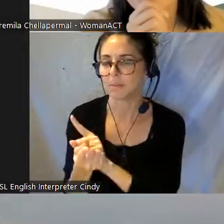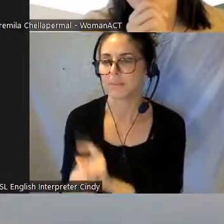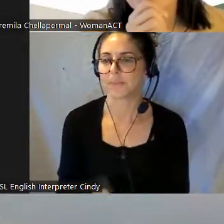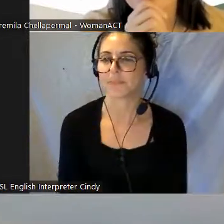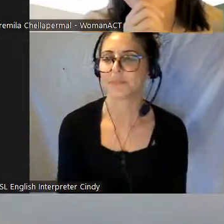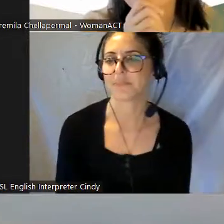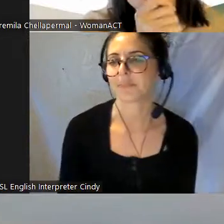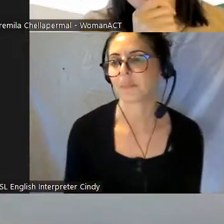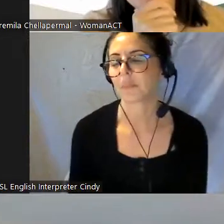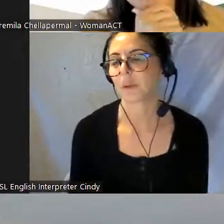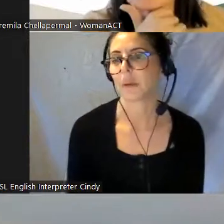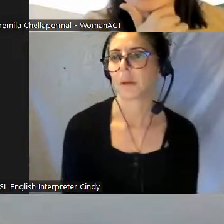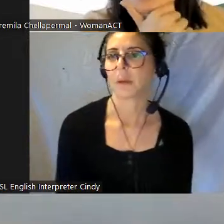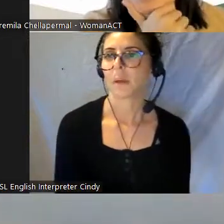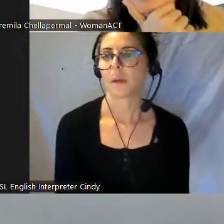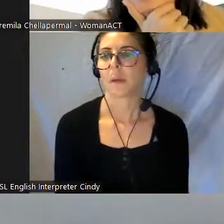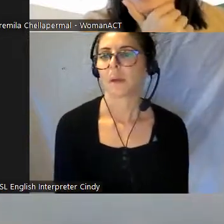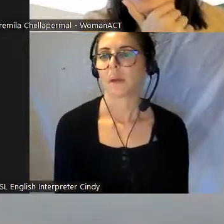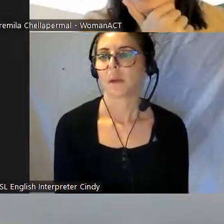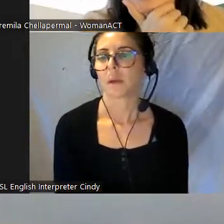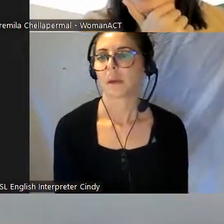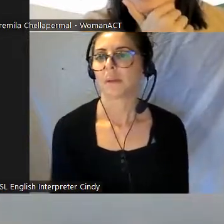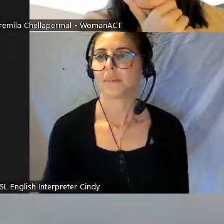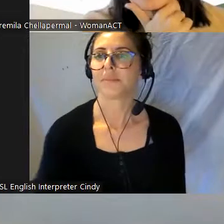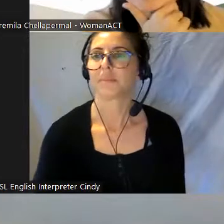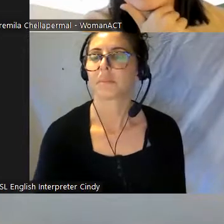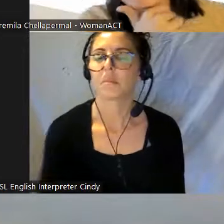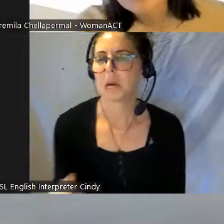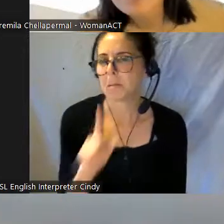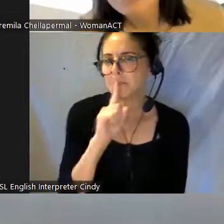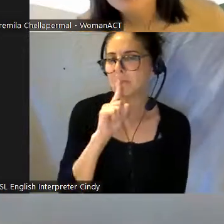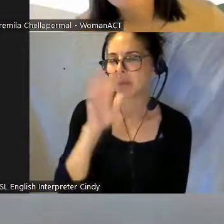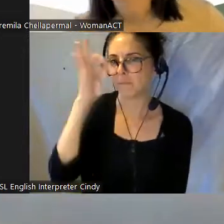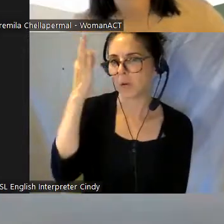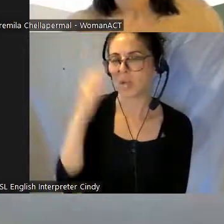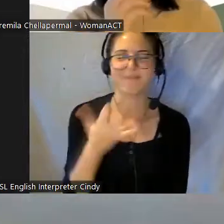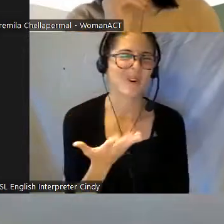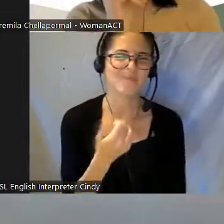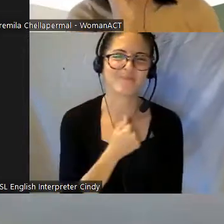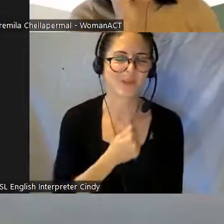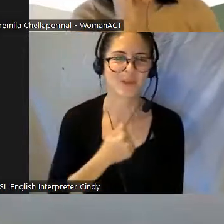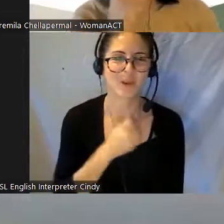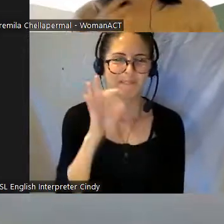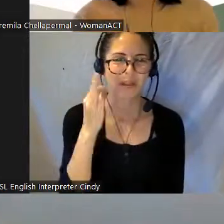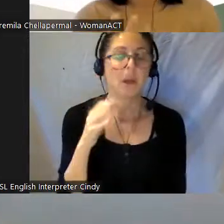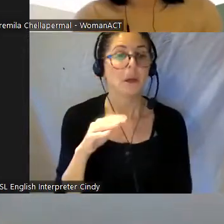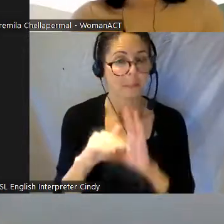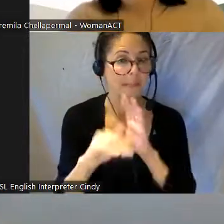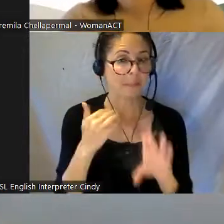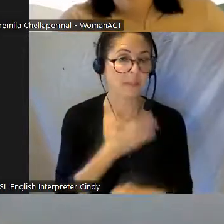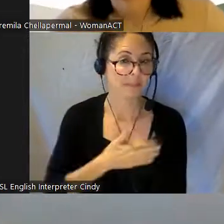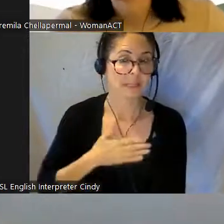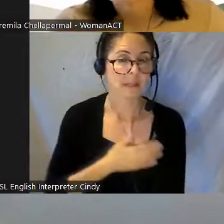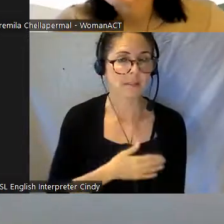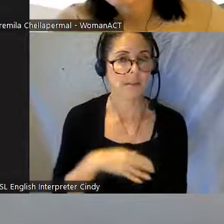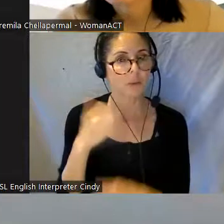Yeah. French is Unfortunately, I don't it's think. not listed. Yeah. Yeah. Unfortunately, French isn't one of them, but please do email me because we are looking